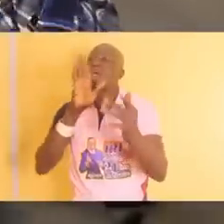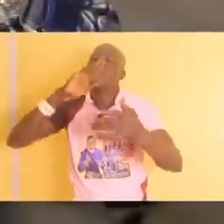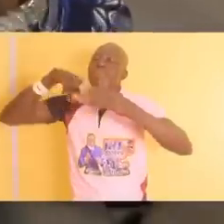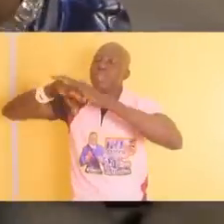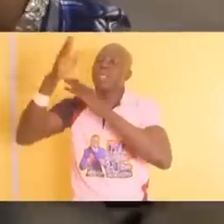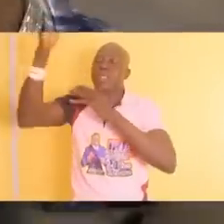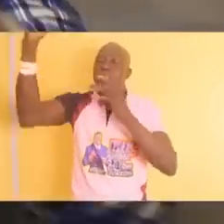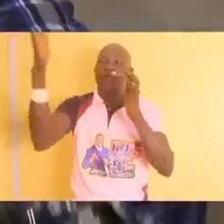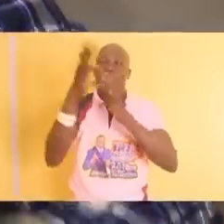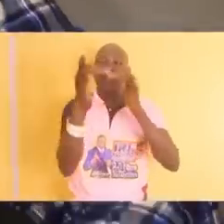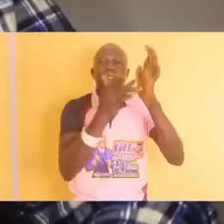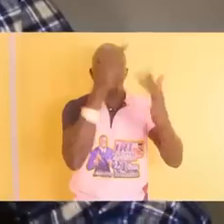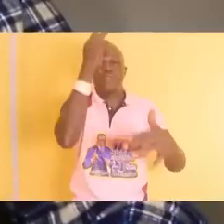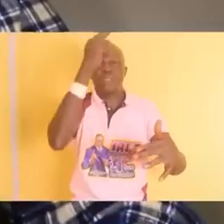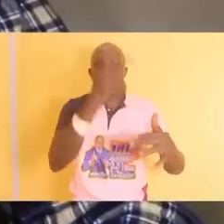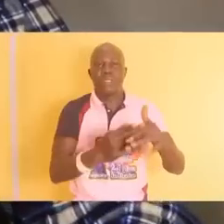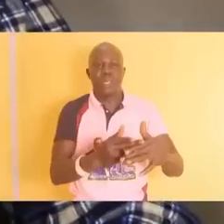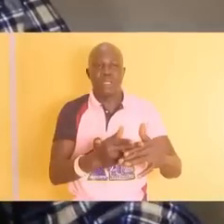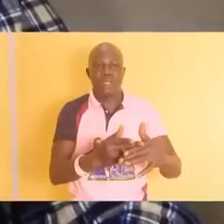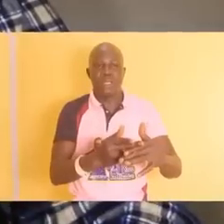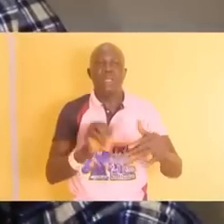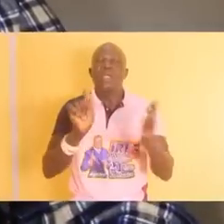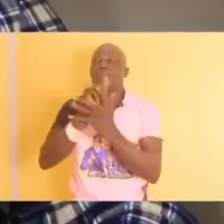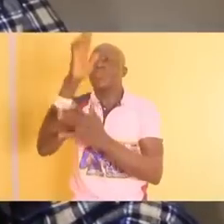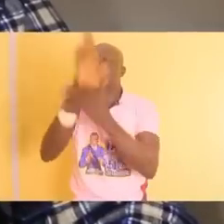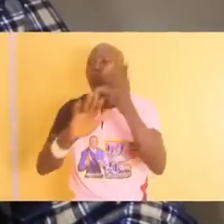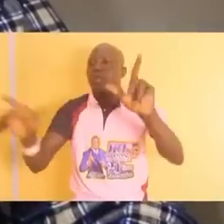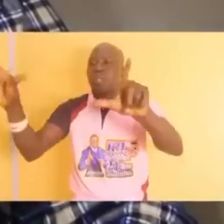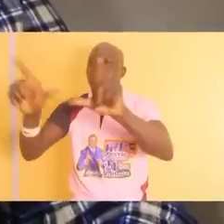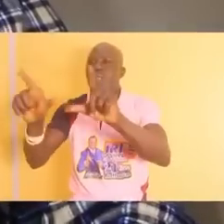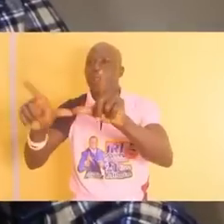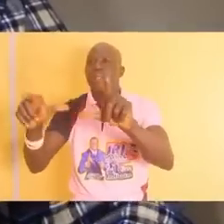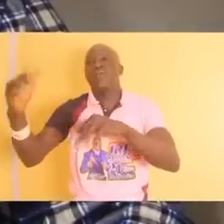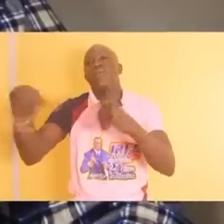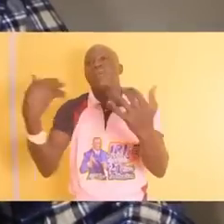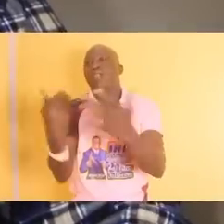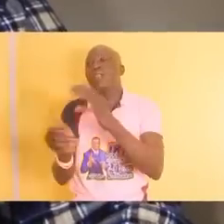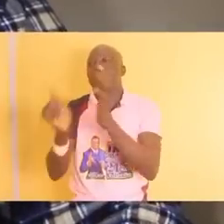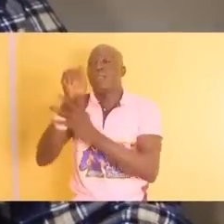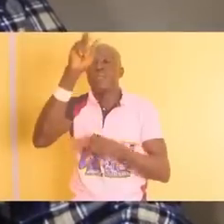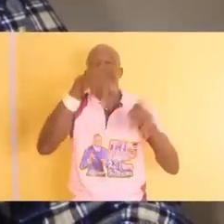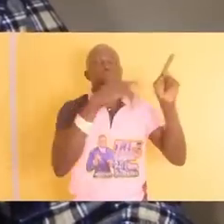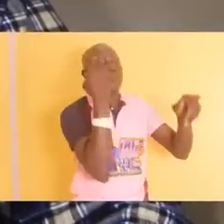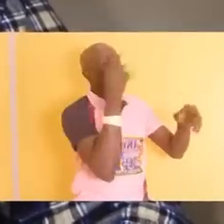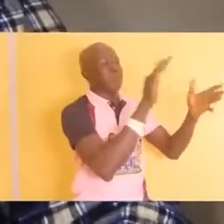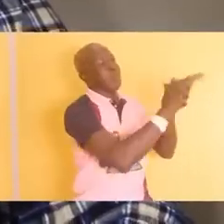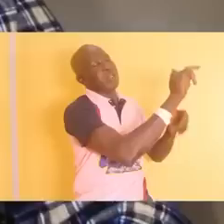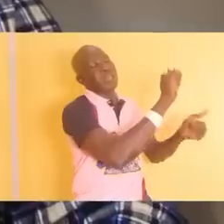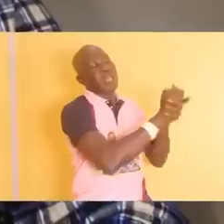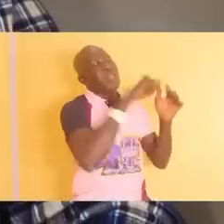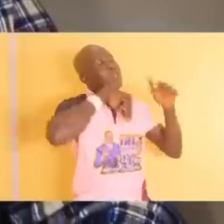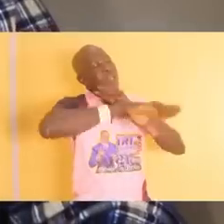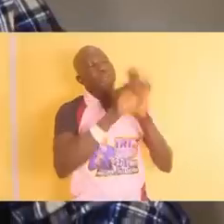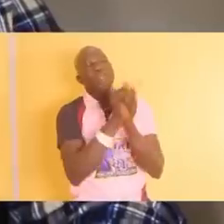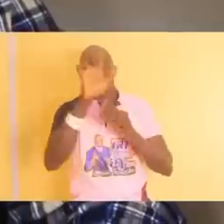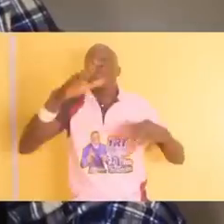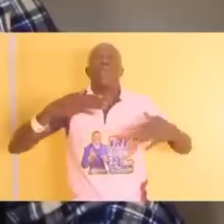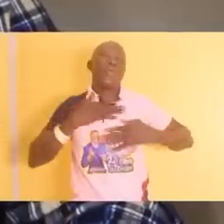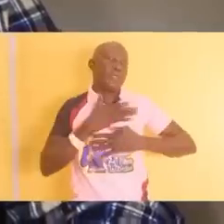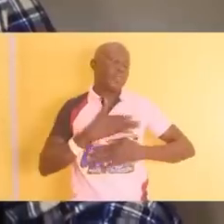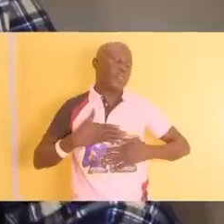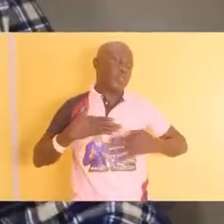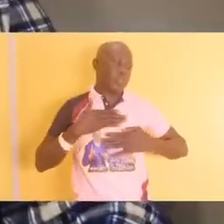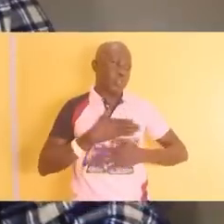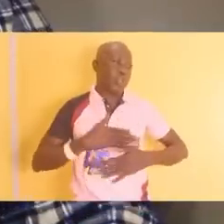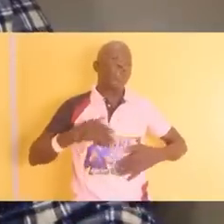prayer, Amen. Jesus' name. I want to go out. There are some devil that people will be looking at. You are there, you